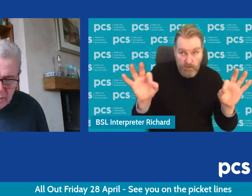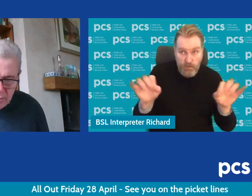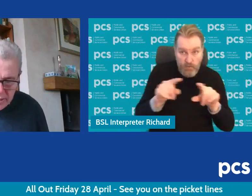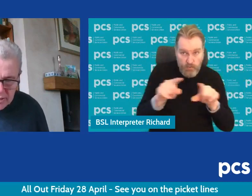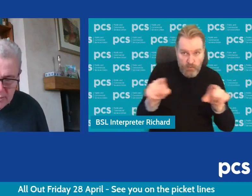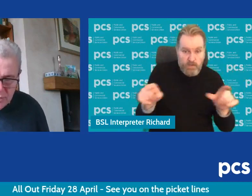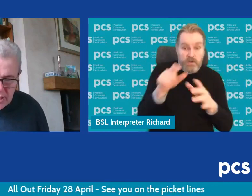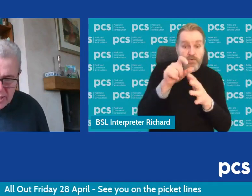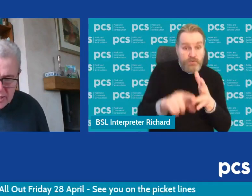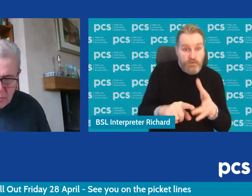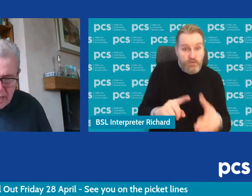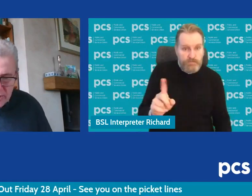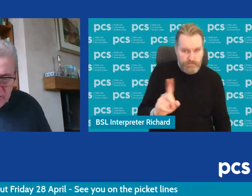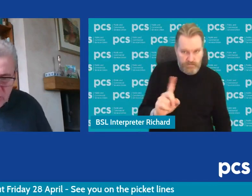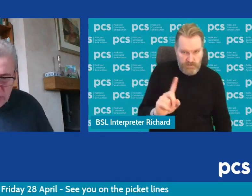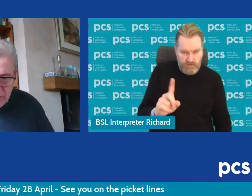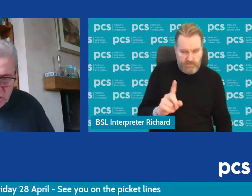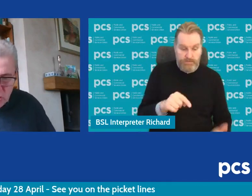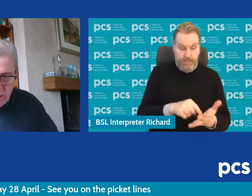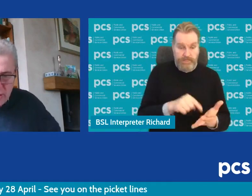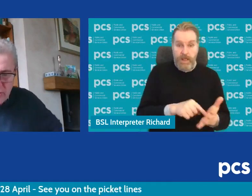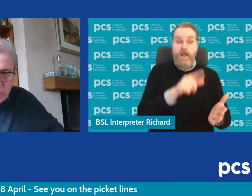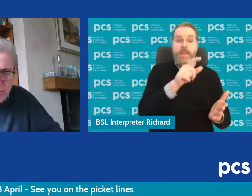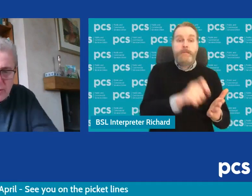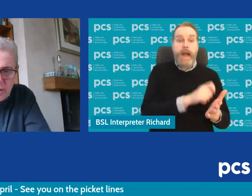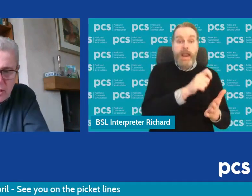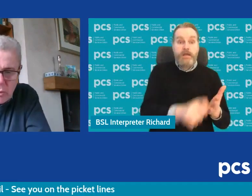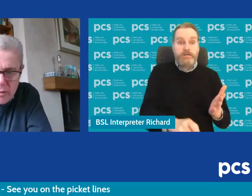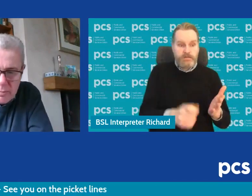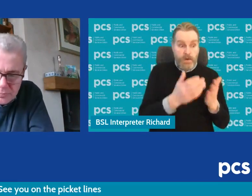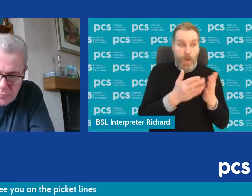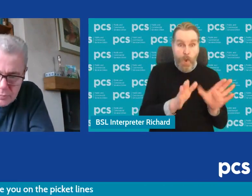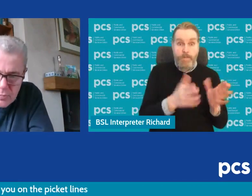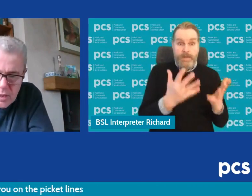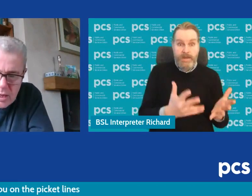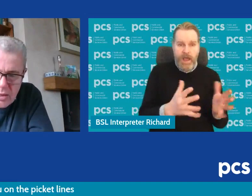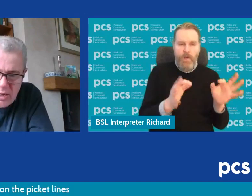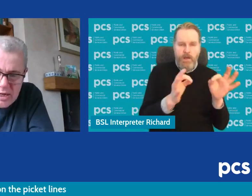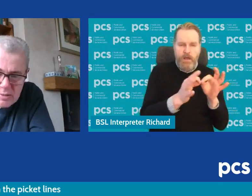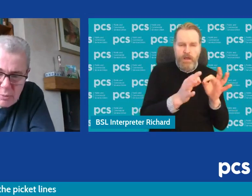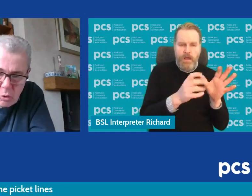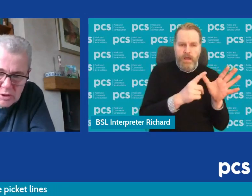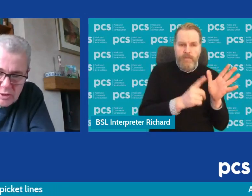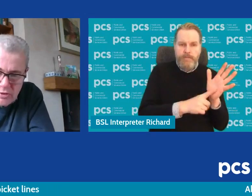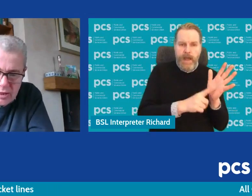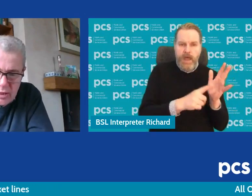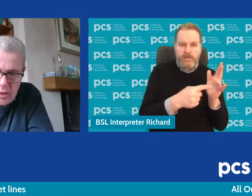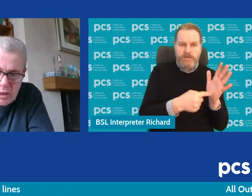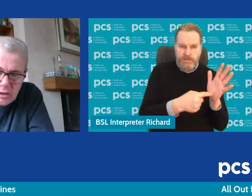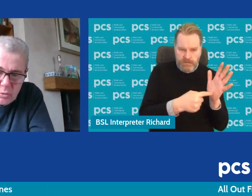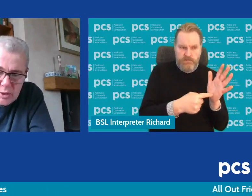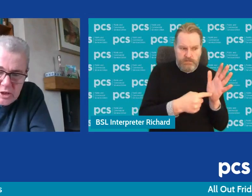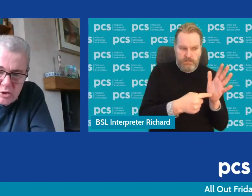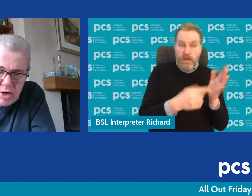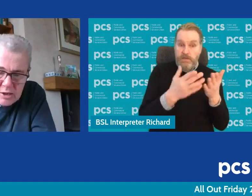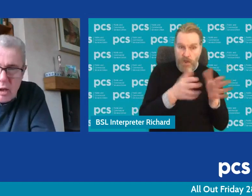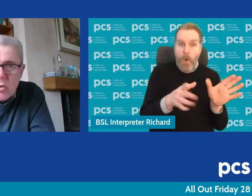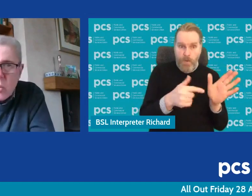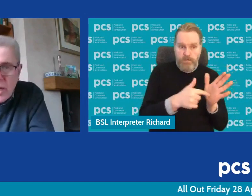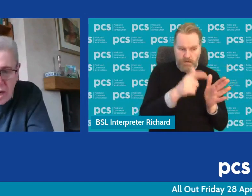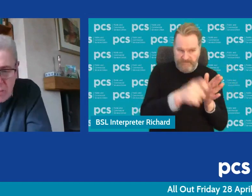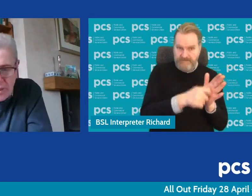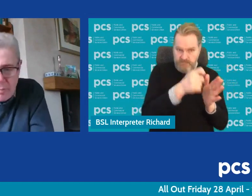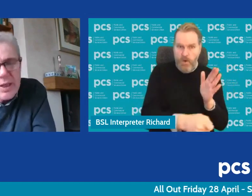is taking place is a ballot that we make sure that we can win. And that is important, I think, that we